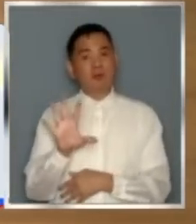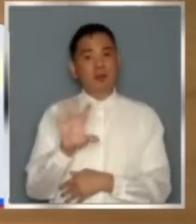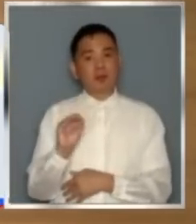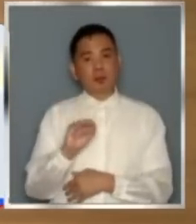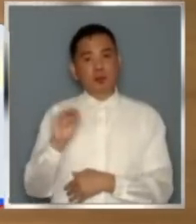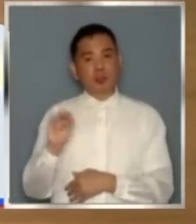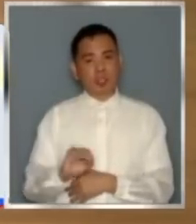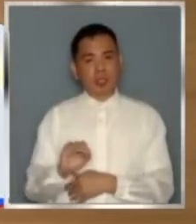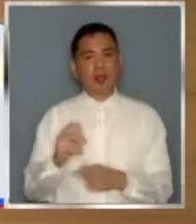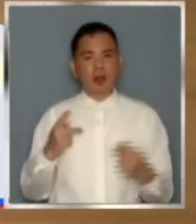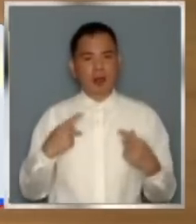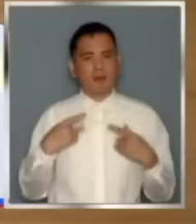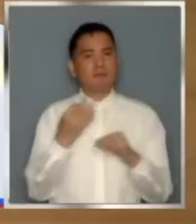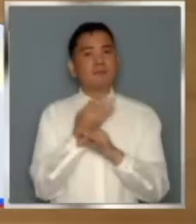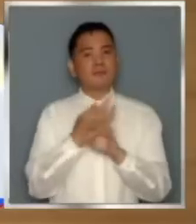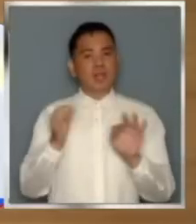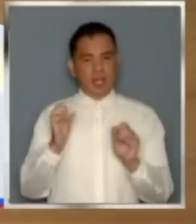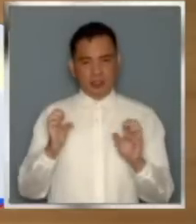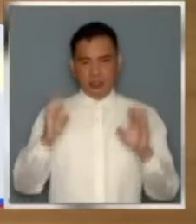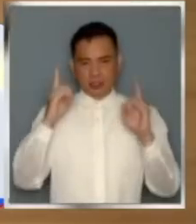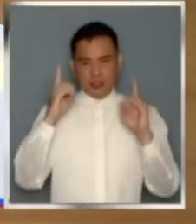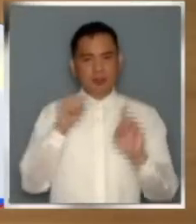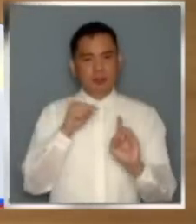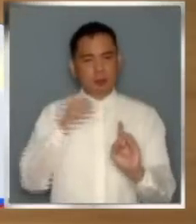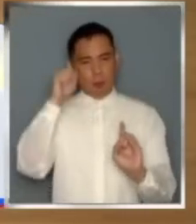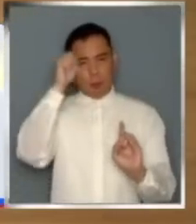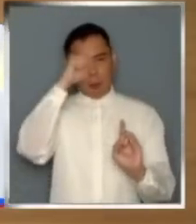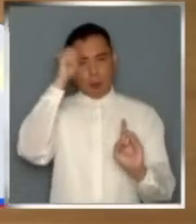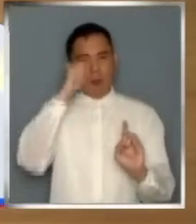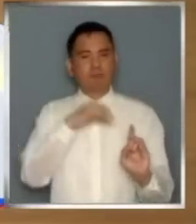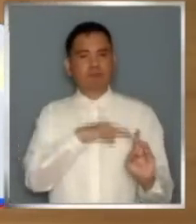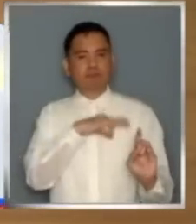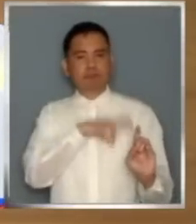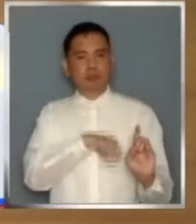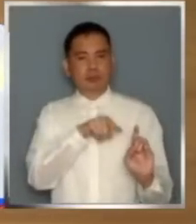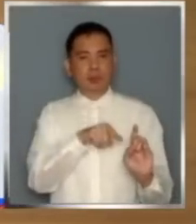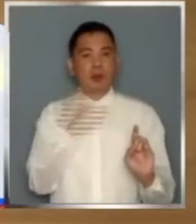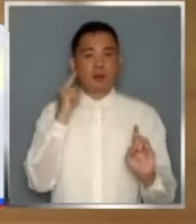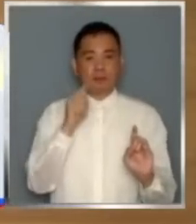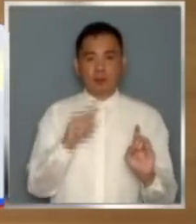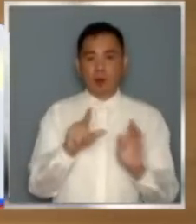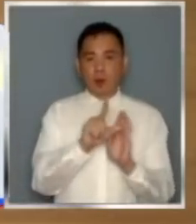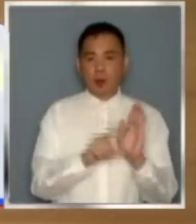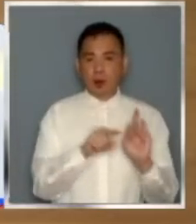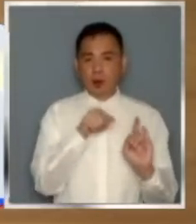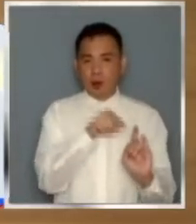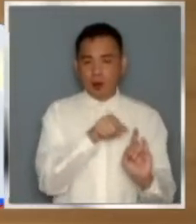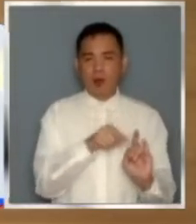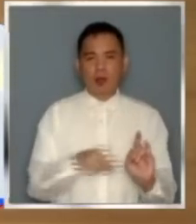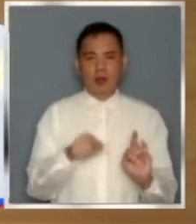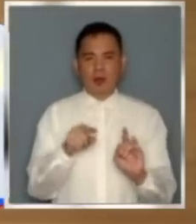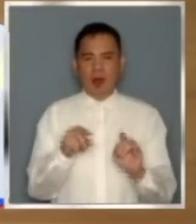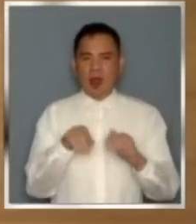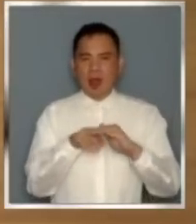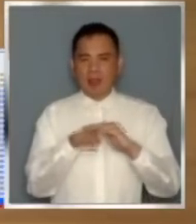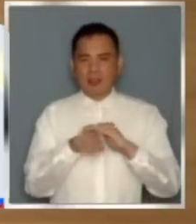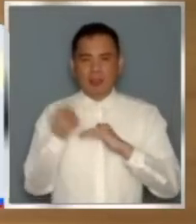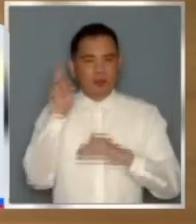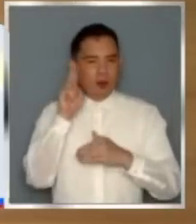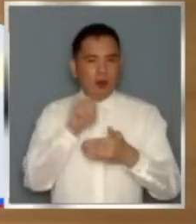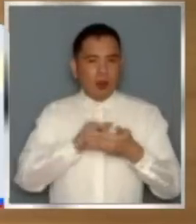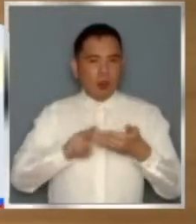free higher education under the Universal Access to Quality Tertiary Education program. Deserving